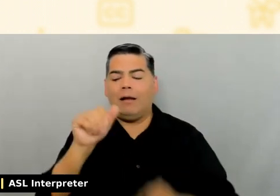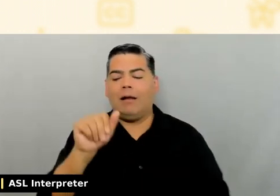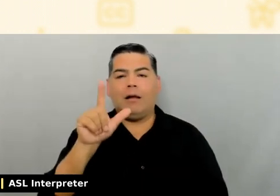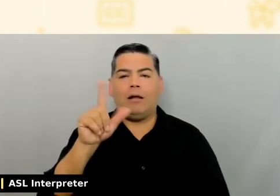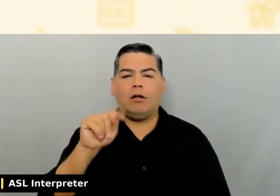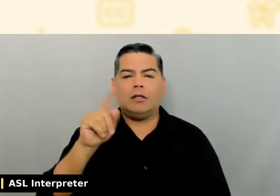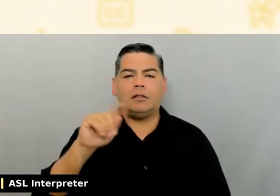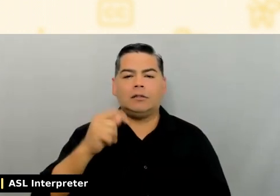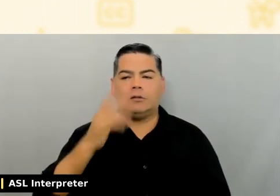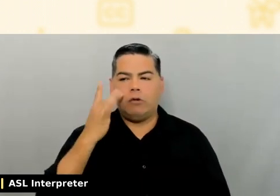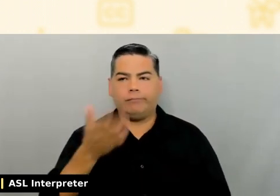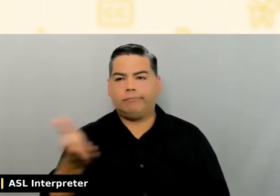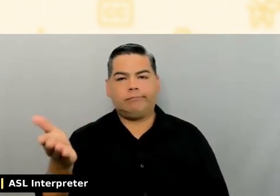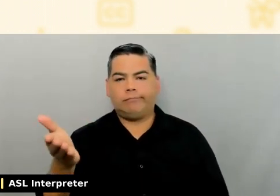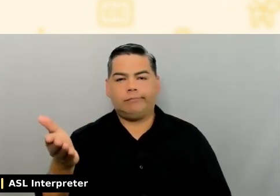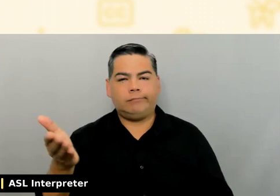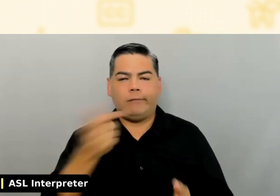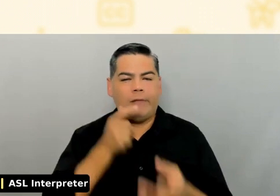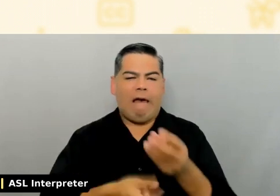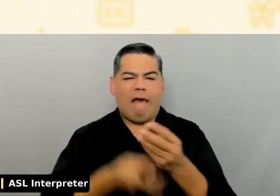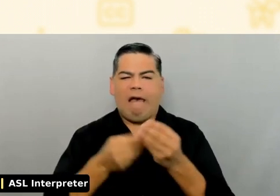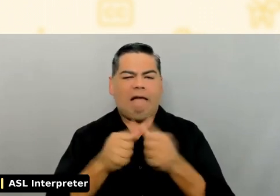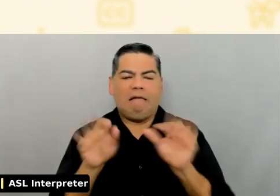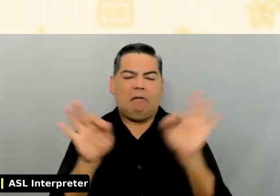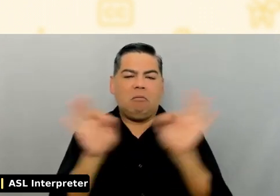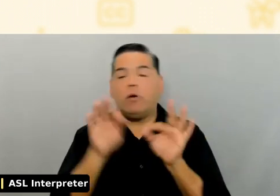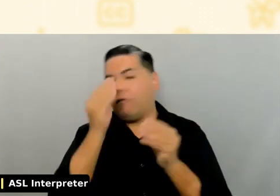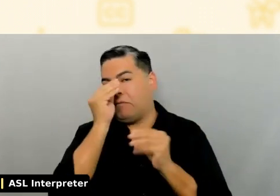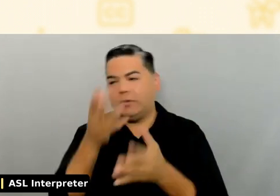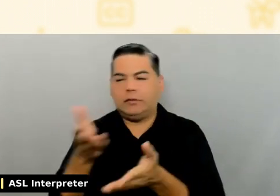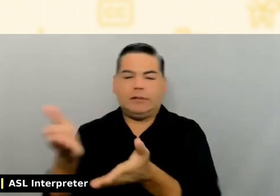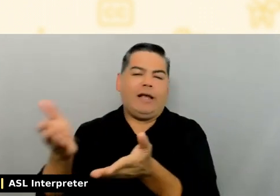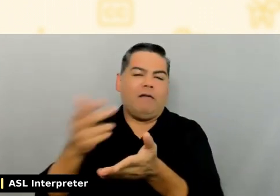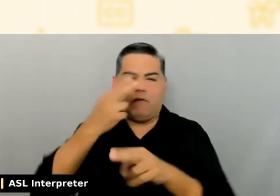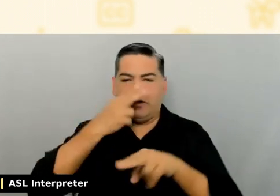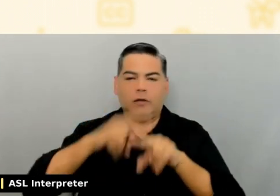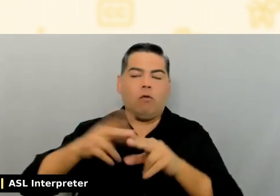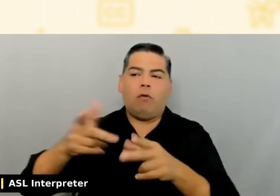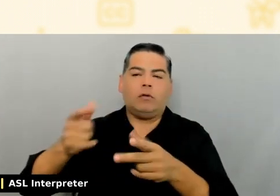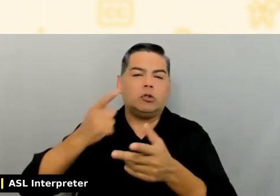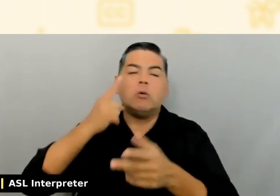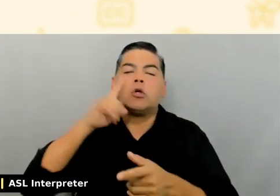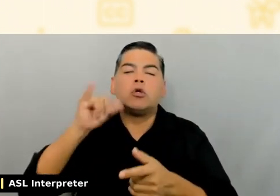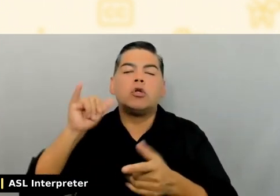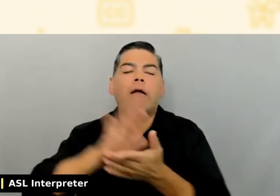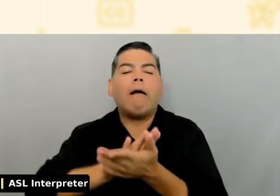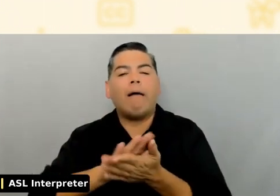add any valuable information to the email. You can just skip the alt text.